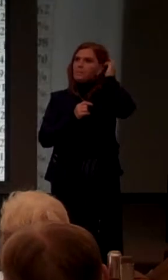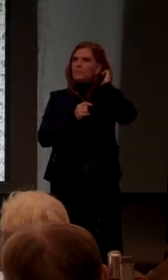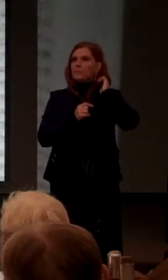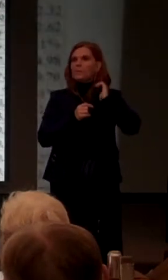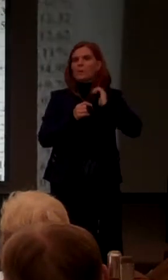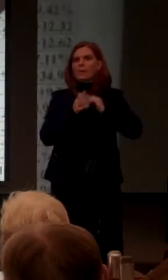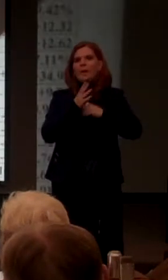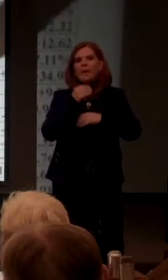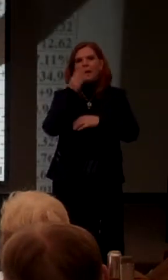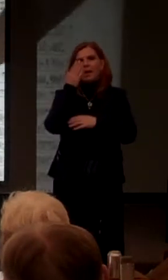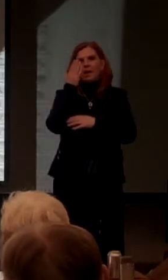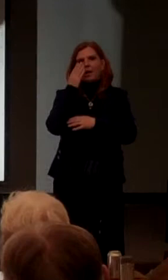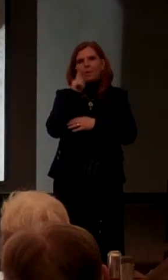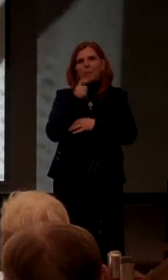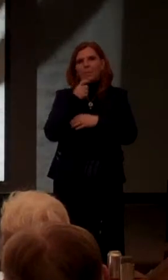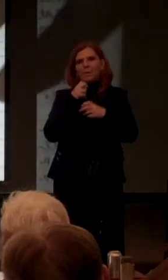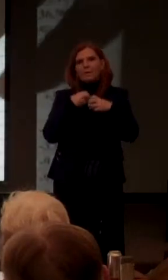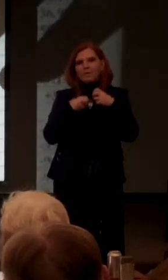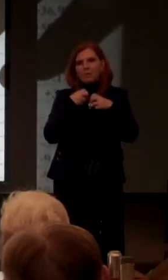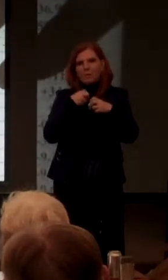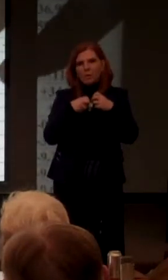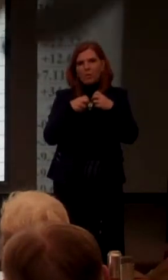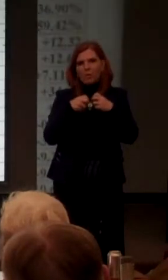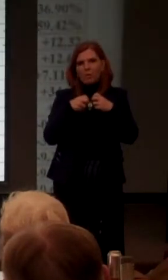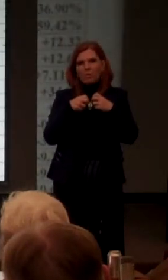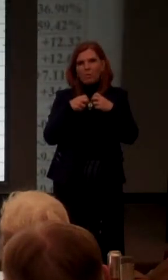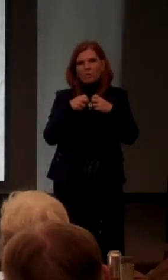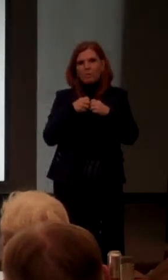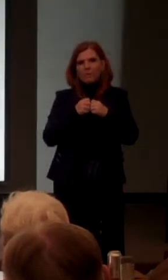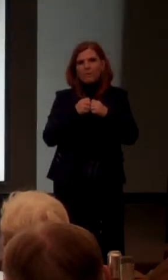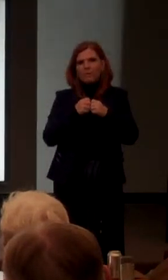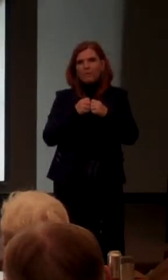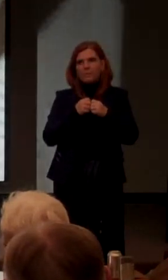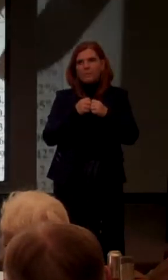And I know it might be difficult.